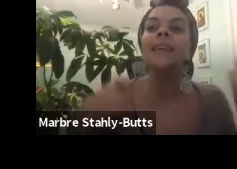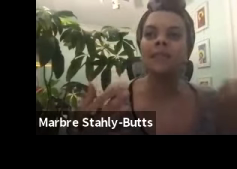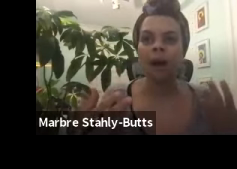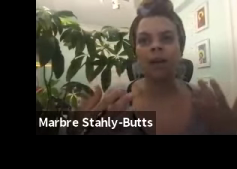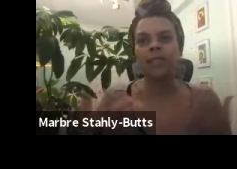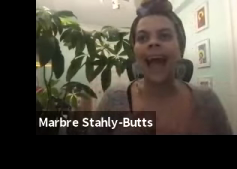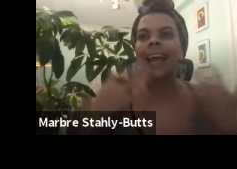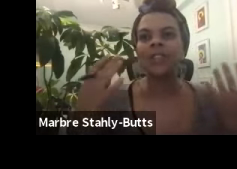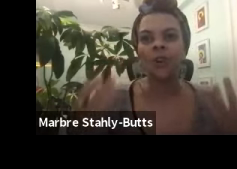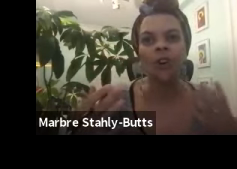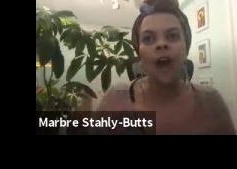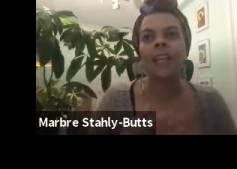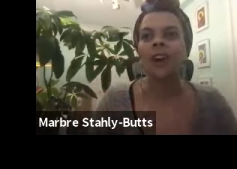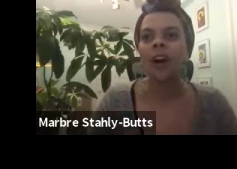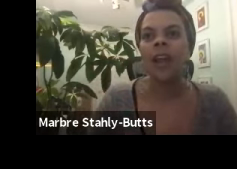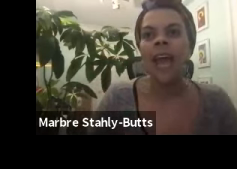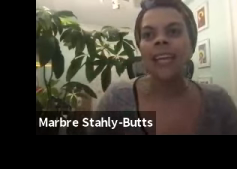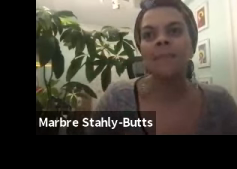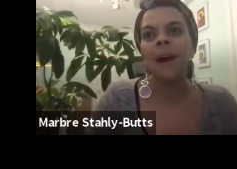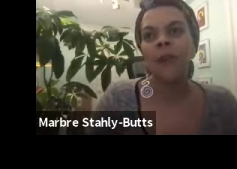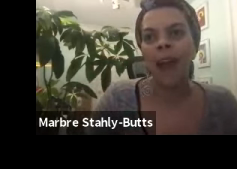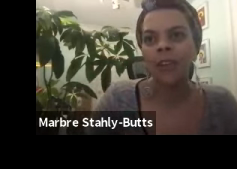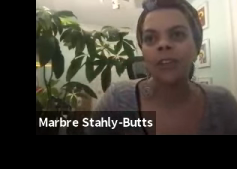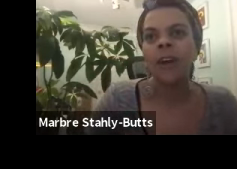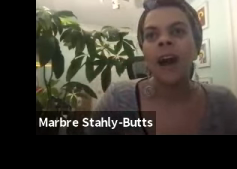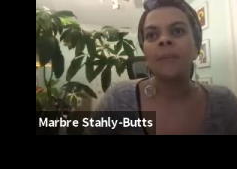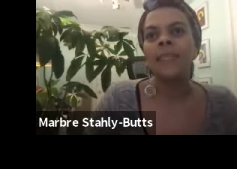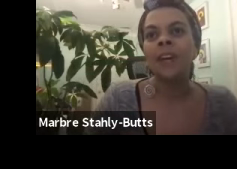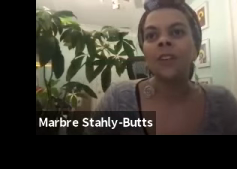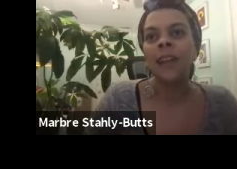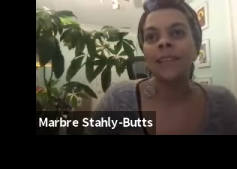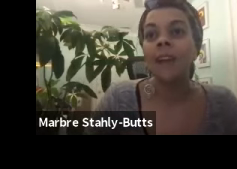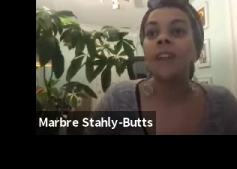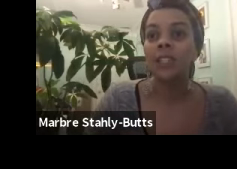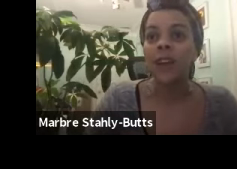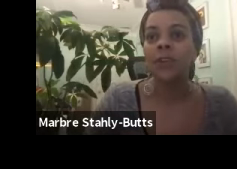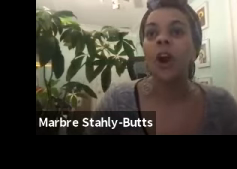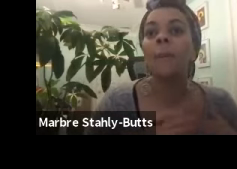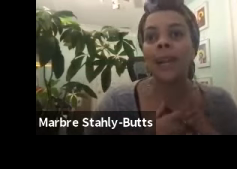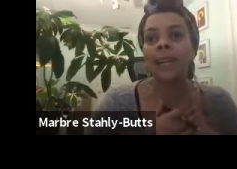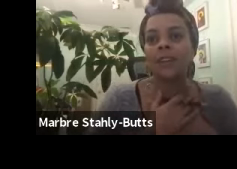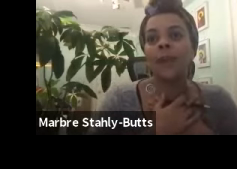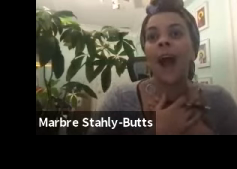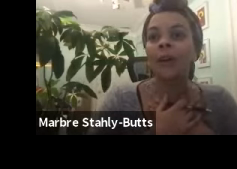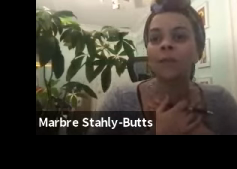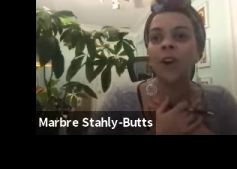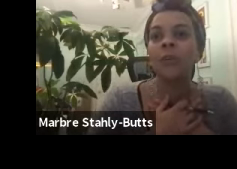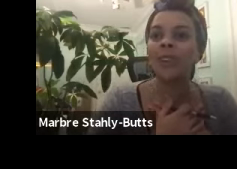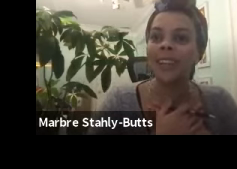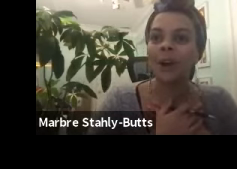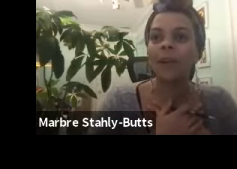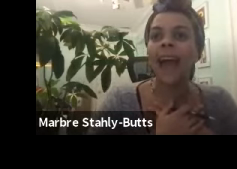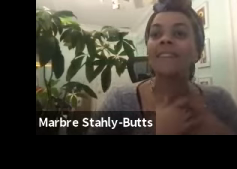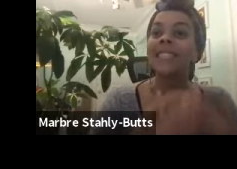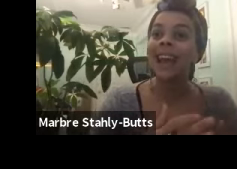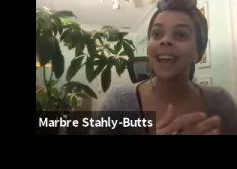the idea of democracy at its core, at its heart, is about radical self-collective governance, right? So our ability to determine outcomes for our